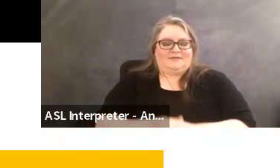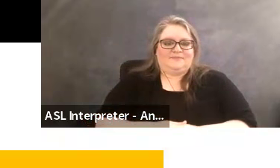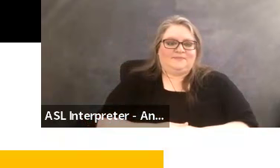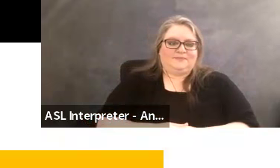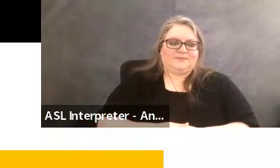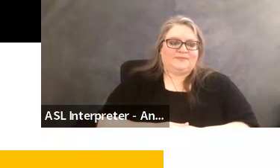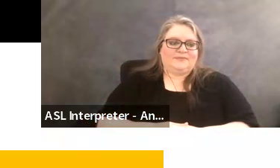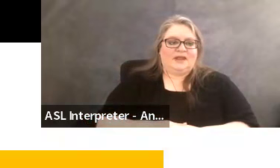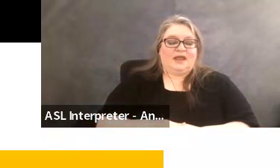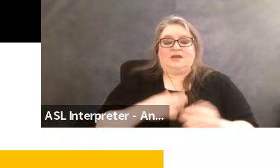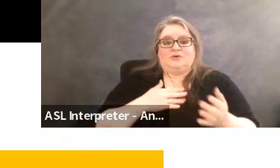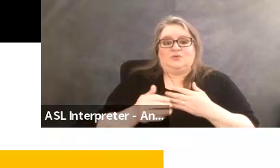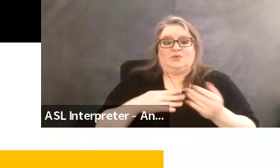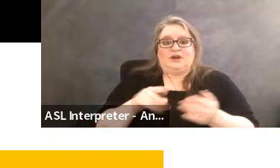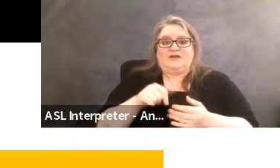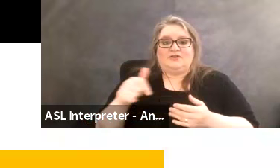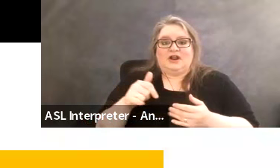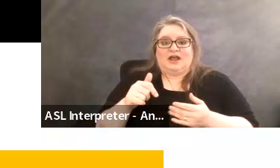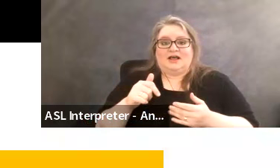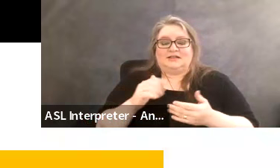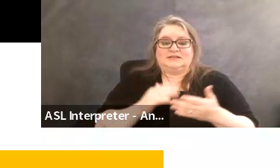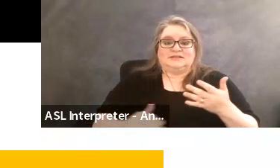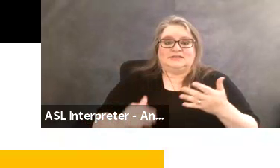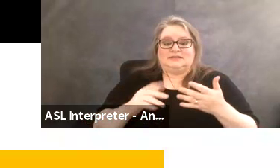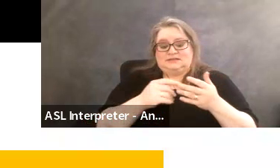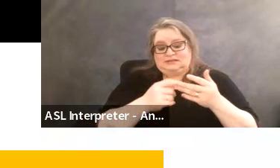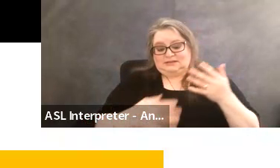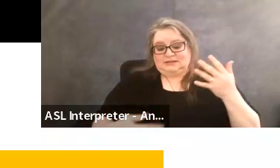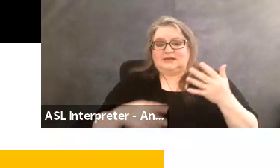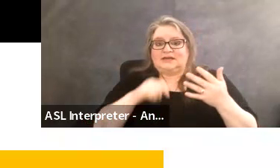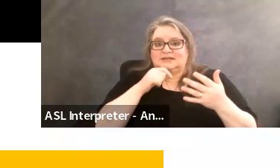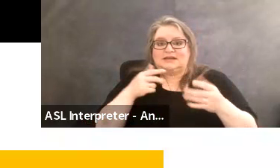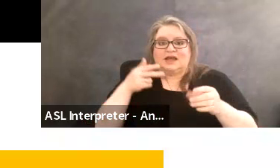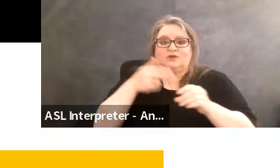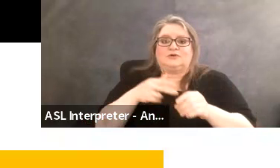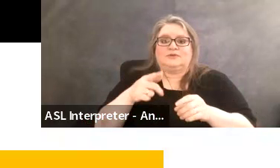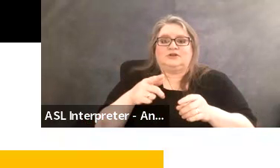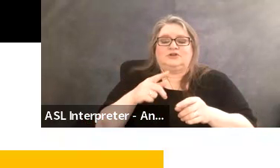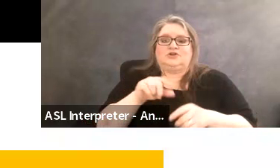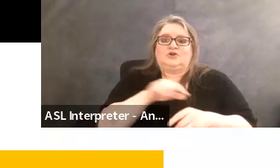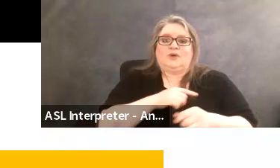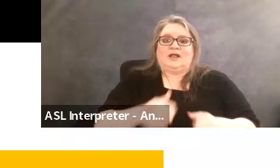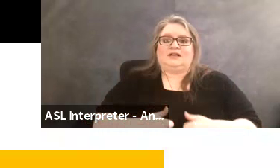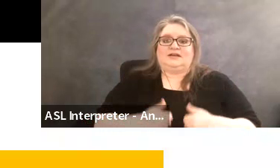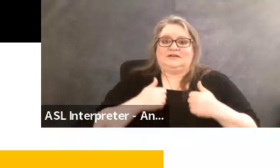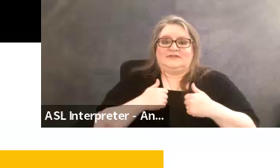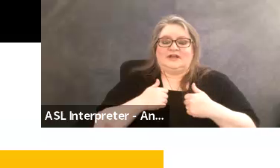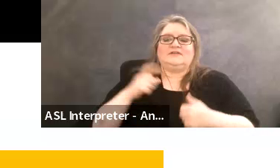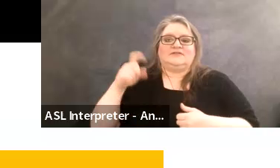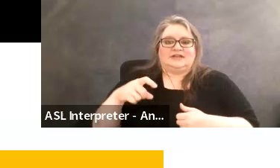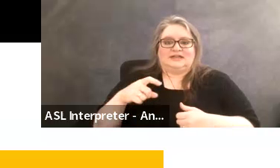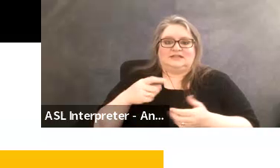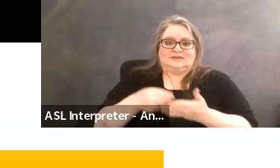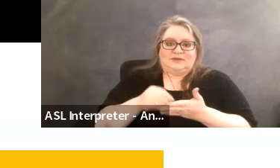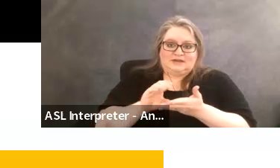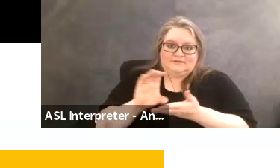to, whatever else is above the nut and whatever else is not contributing to your quality of life needs to be